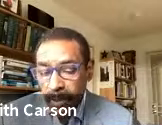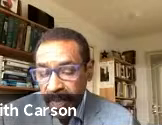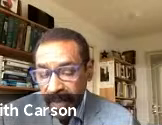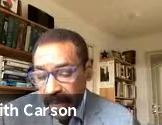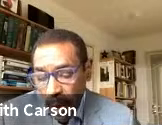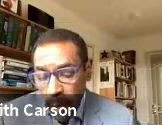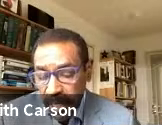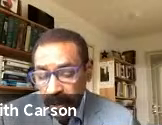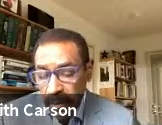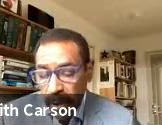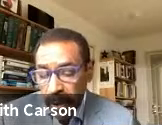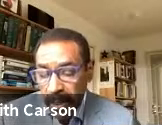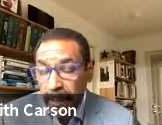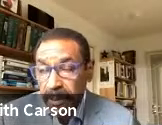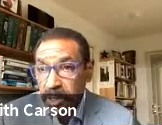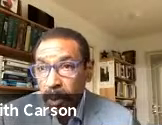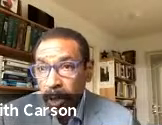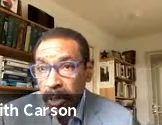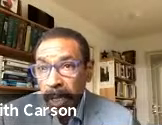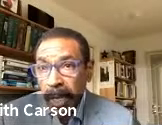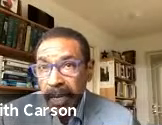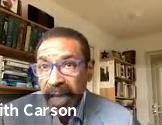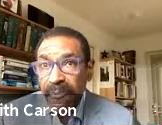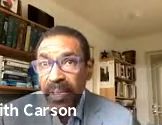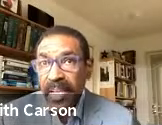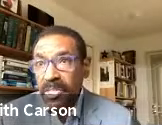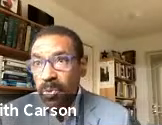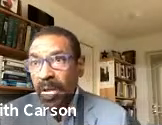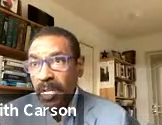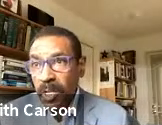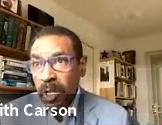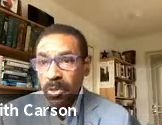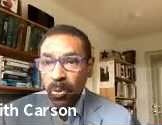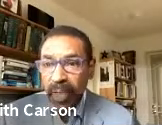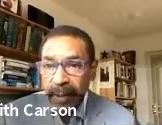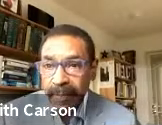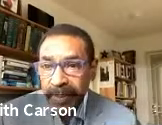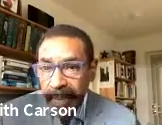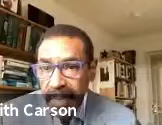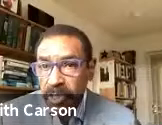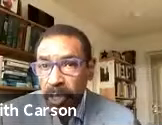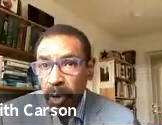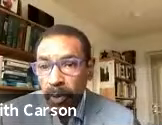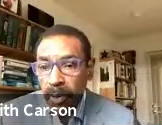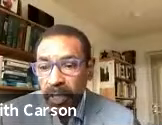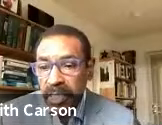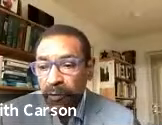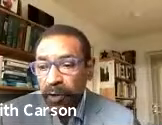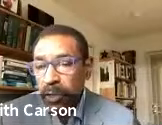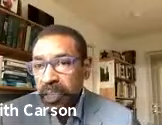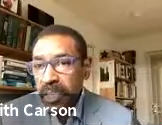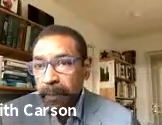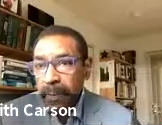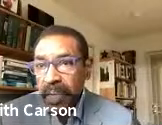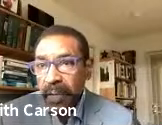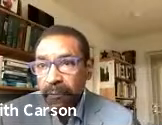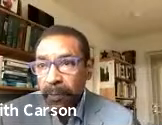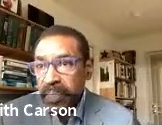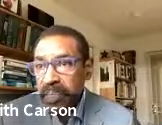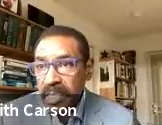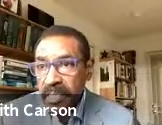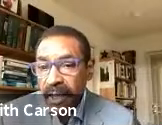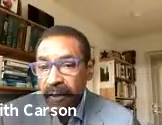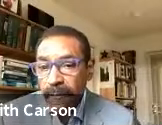way with me, and owning a couple of small cafes as well along the way. And so the difficulty that many